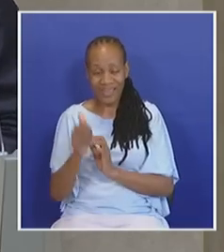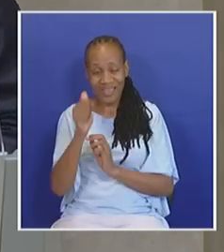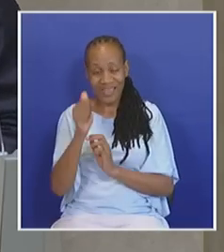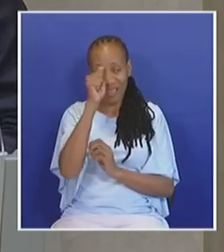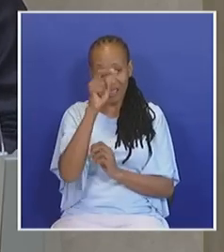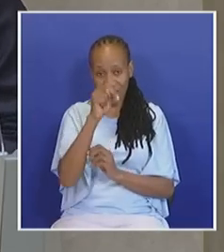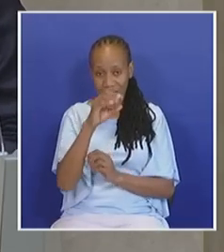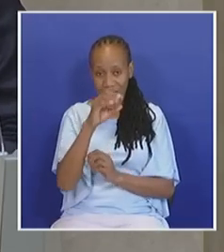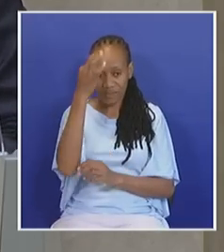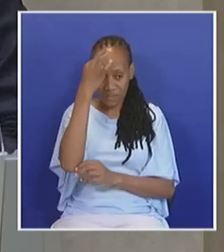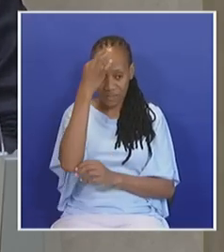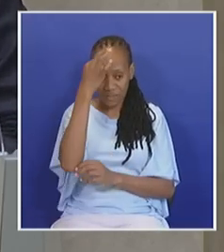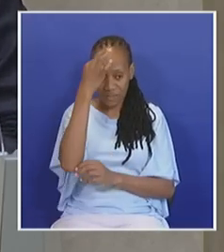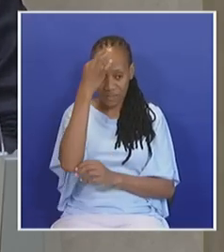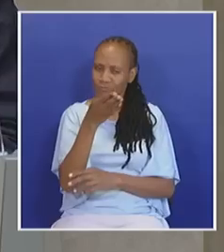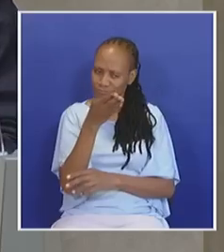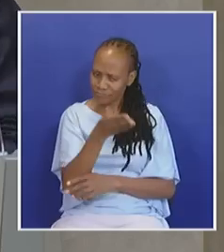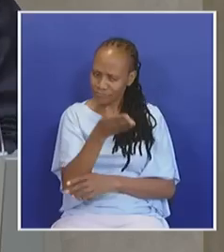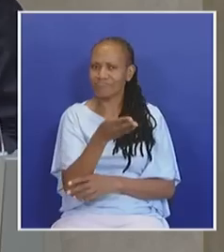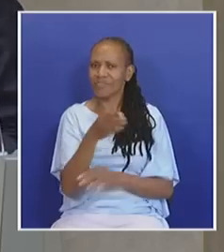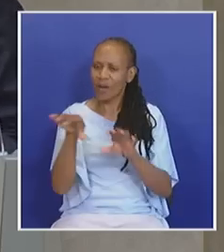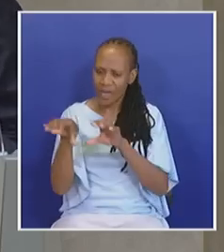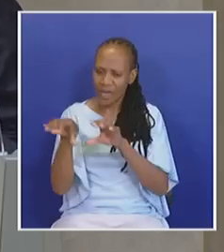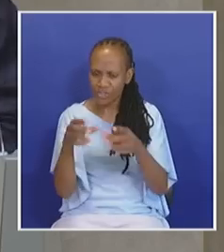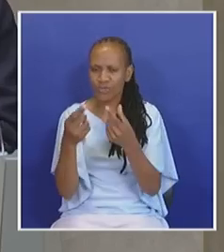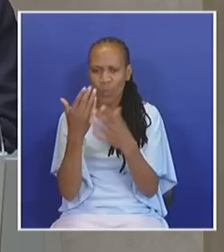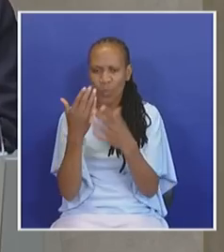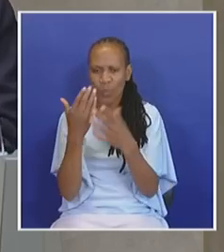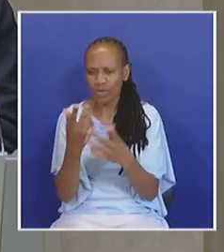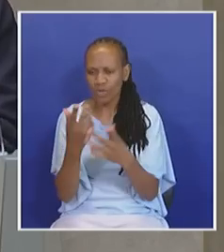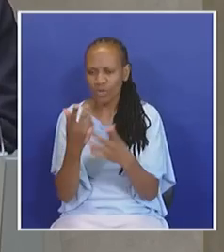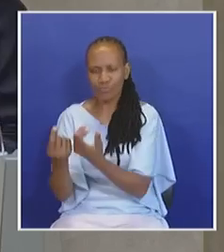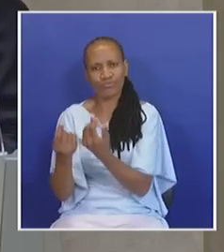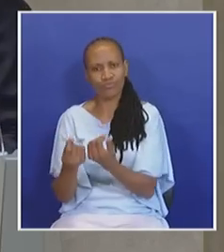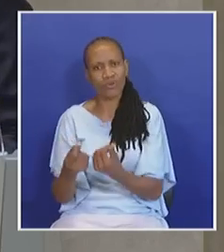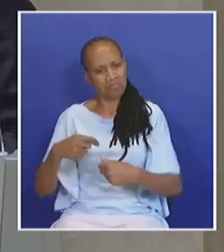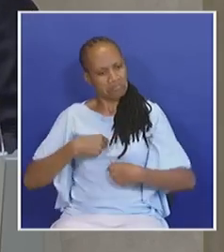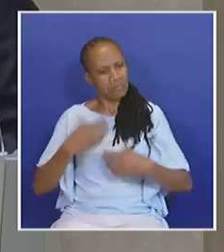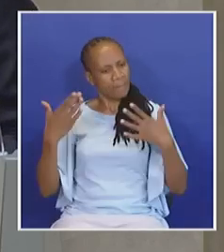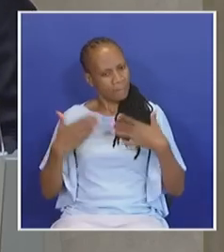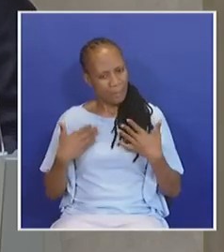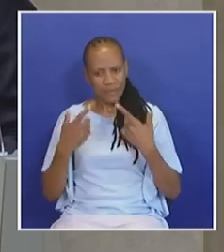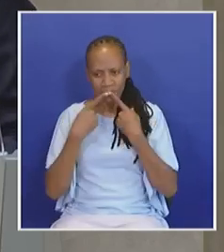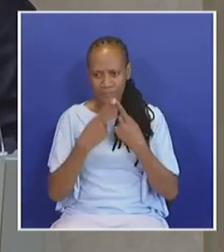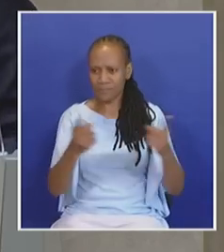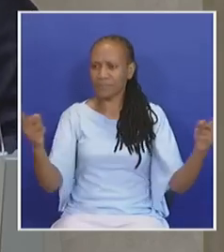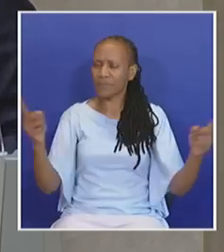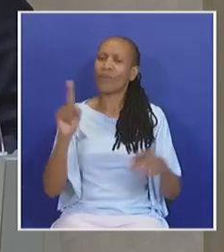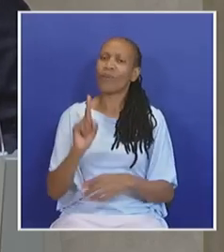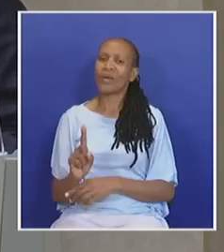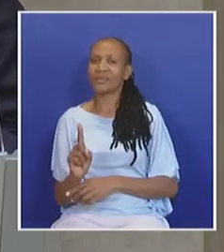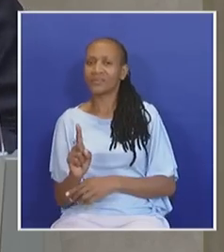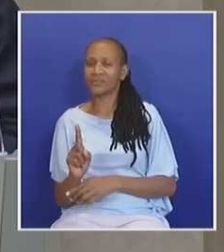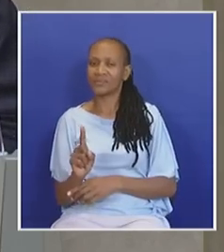government is a government of action, and I'm pleased to share with this